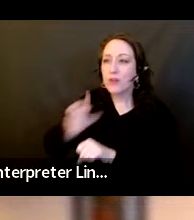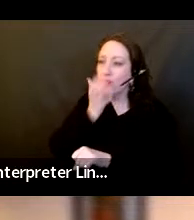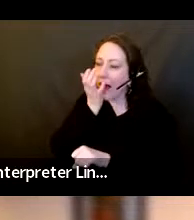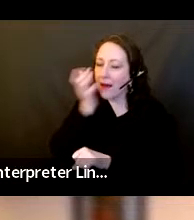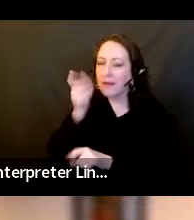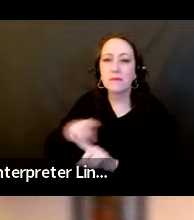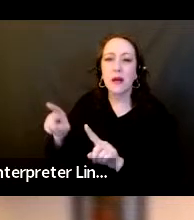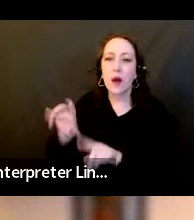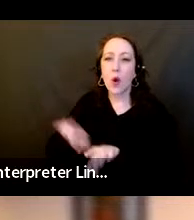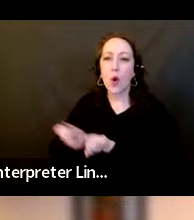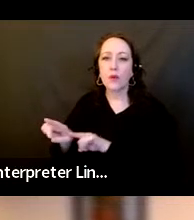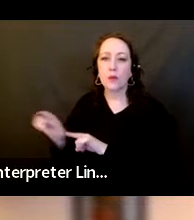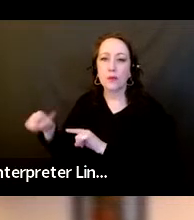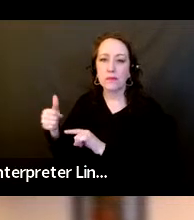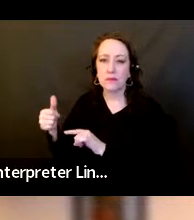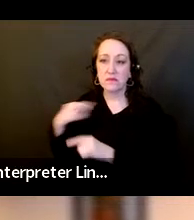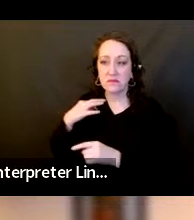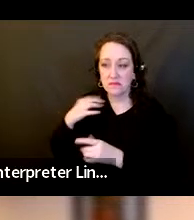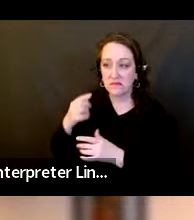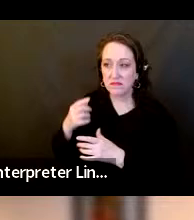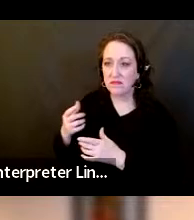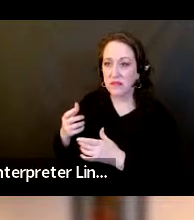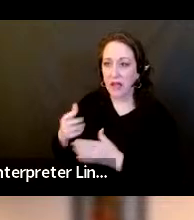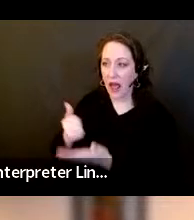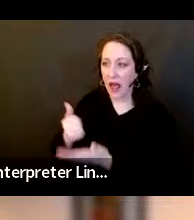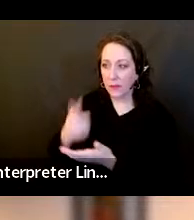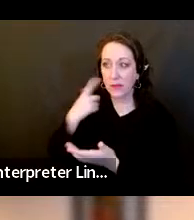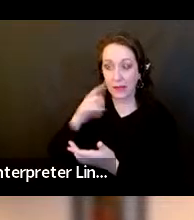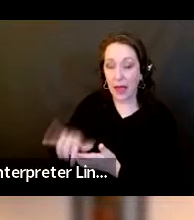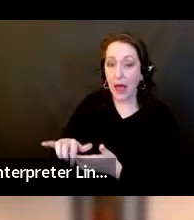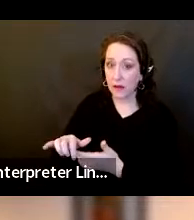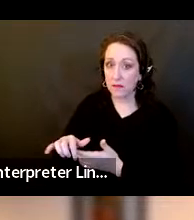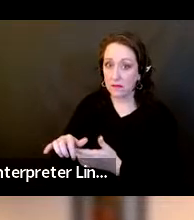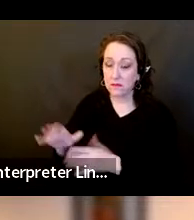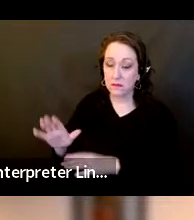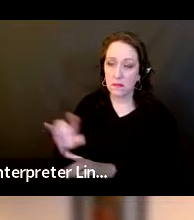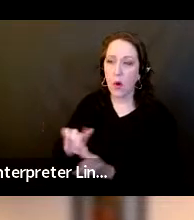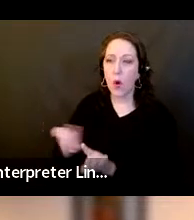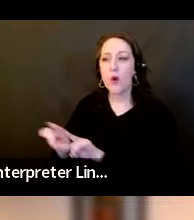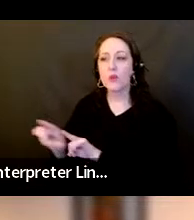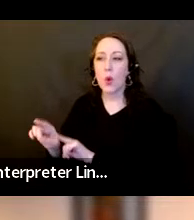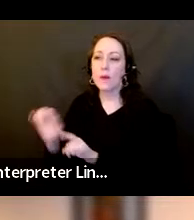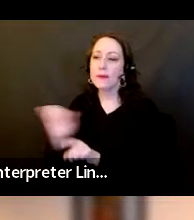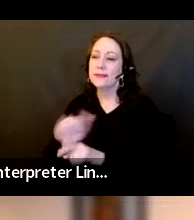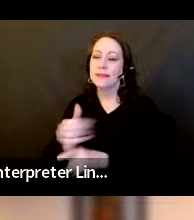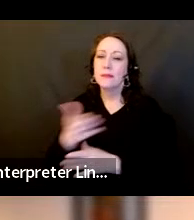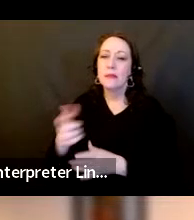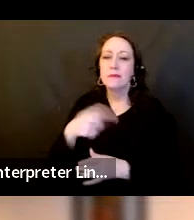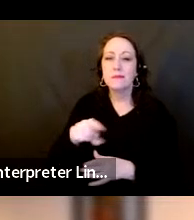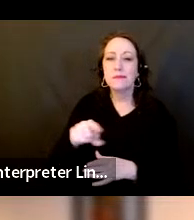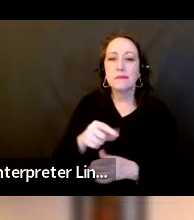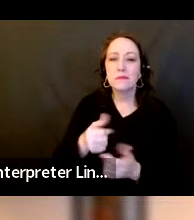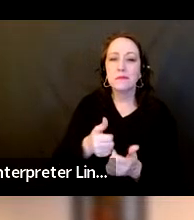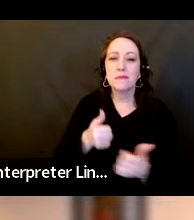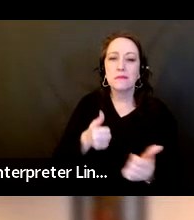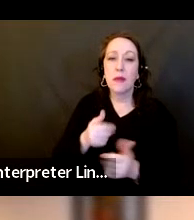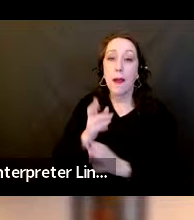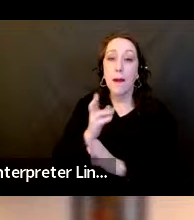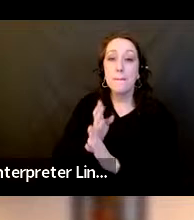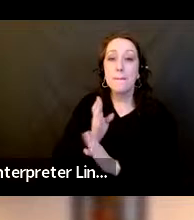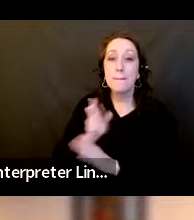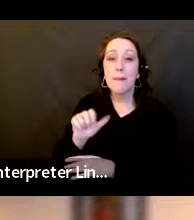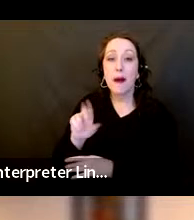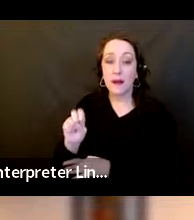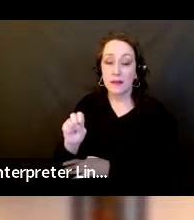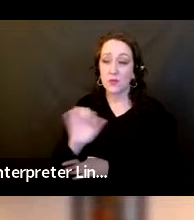that Valley Air is actually helping us towards that with the commercial, but we also do the same thing towards of buses also to